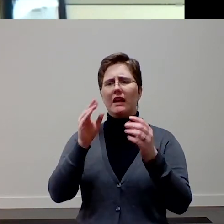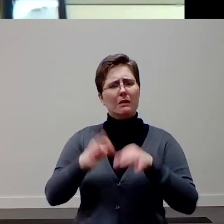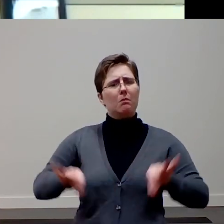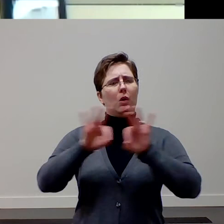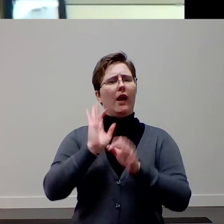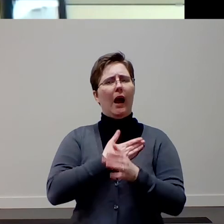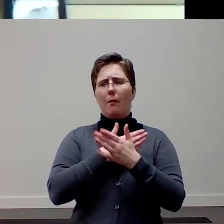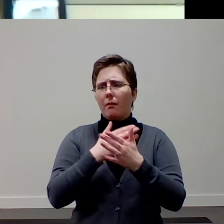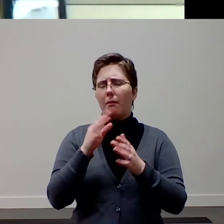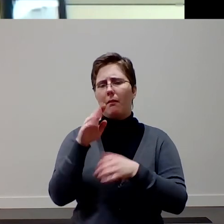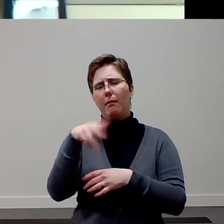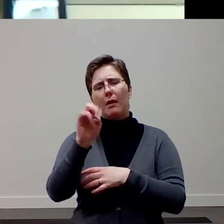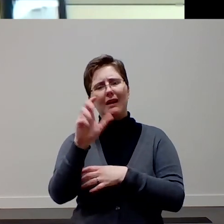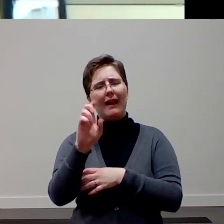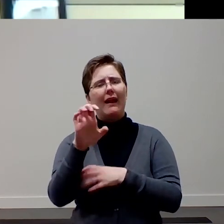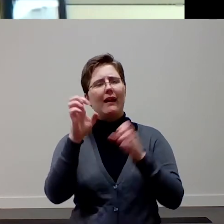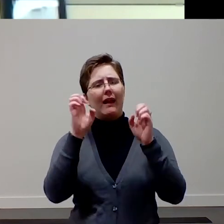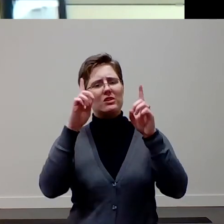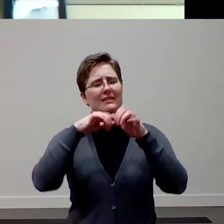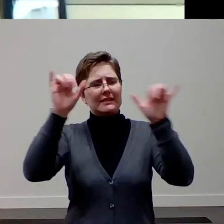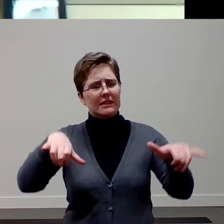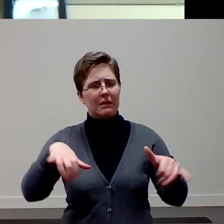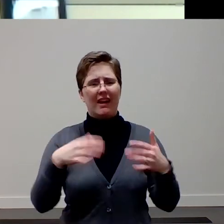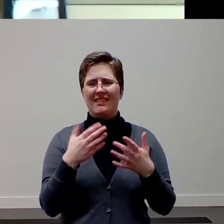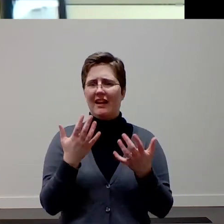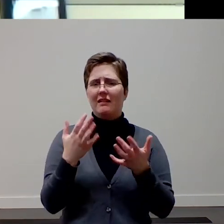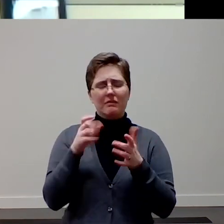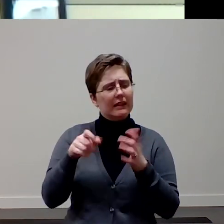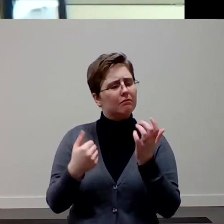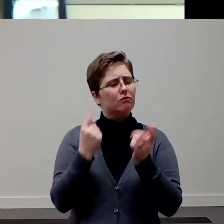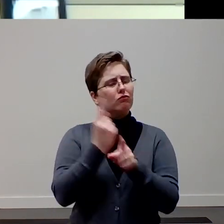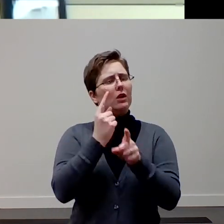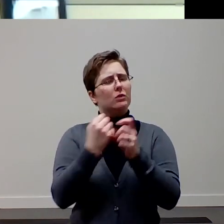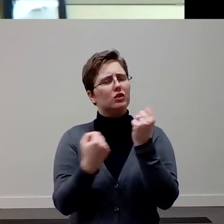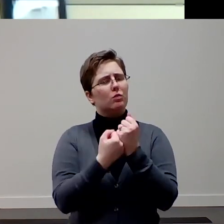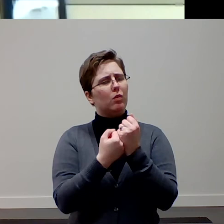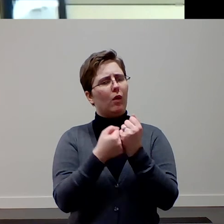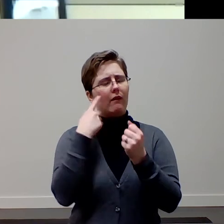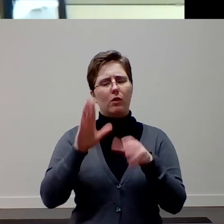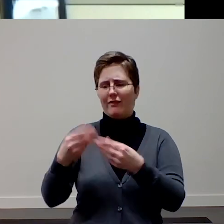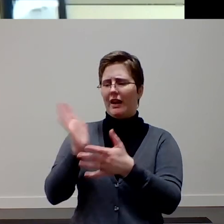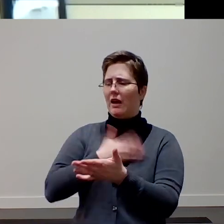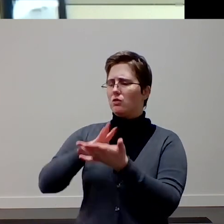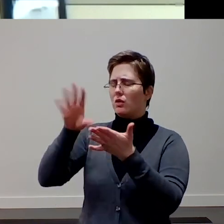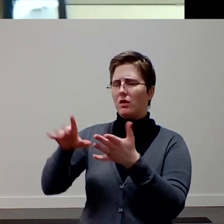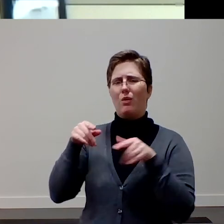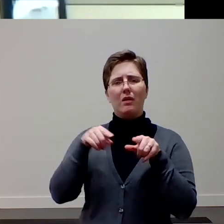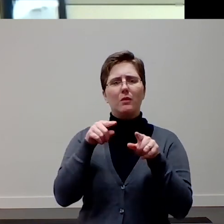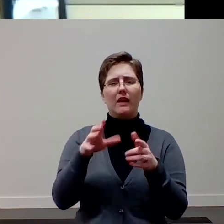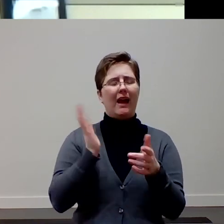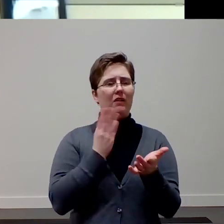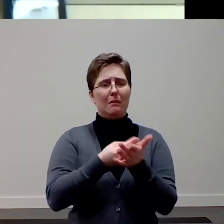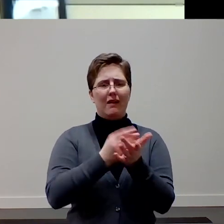rumor is that Senator Huffman has his own idea now. So, and he's looking to be